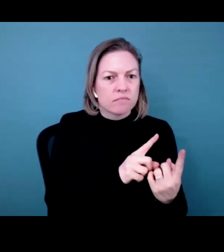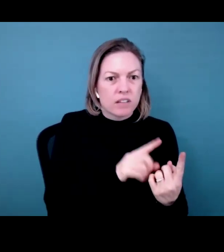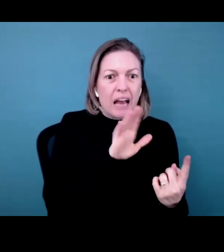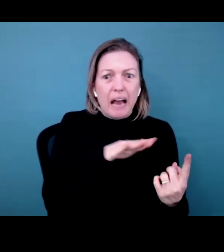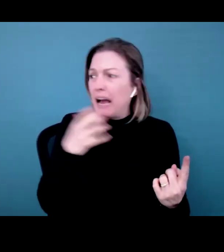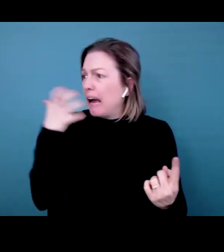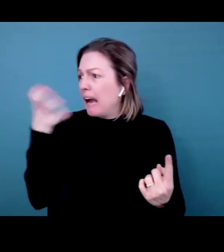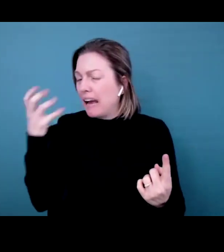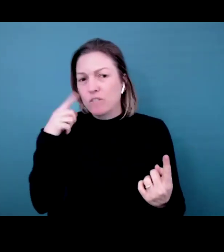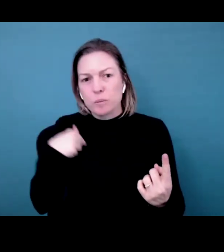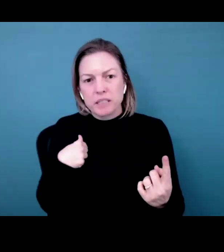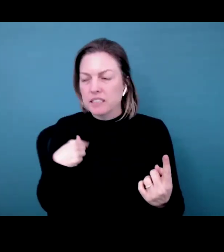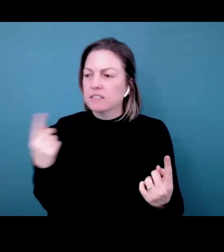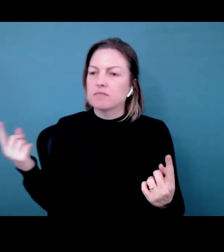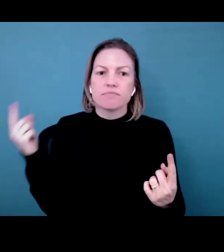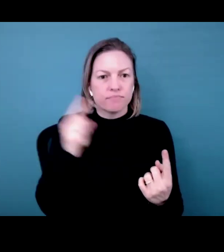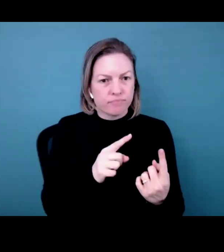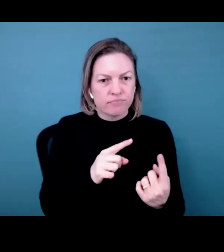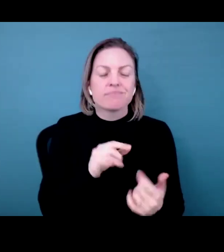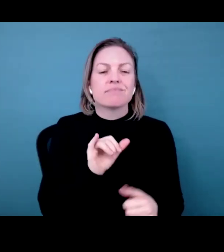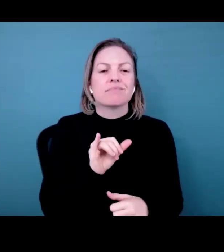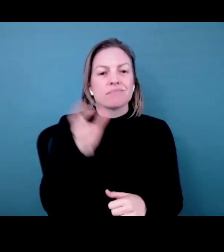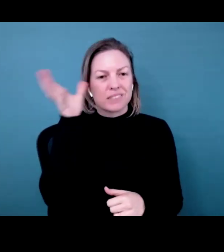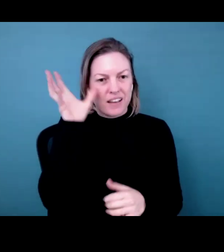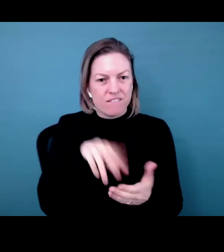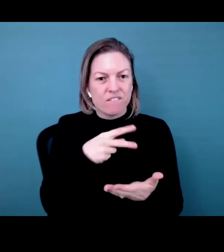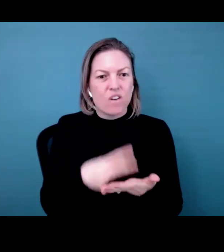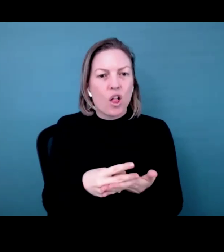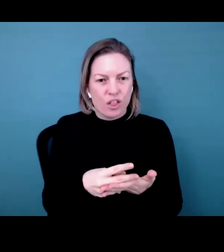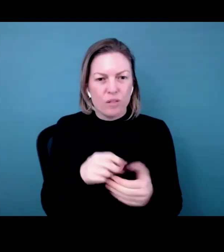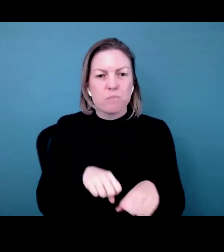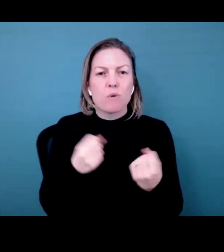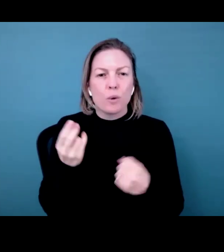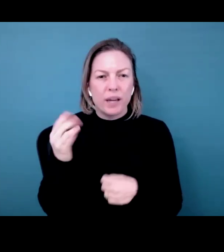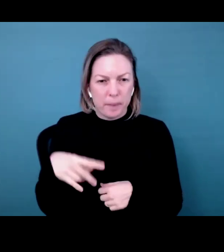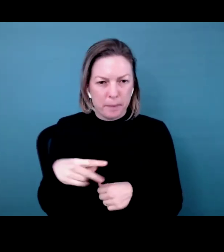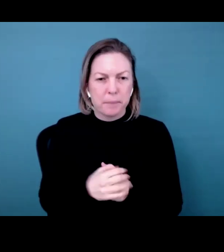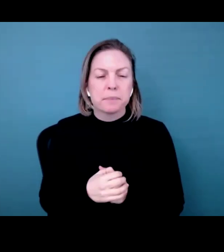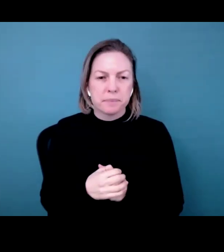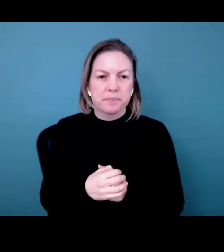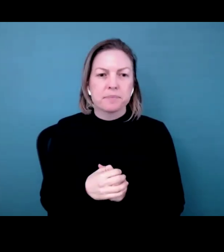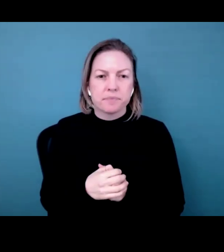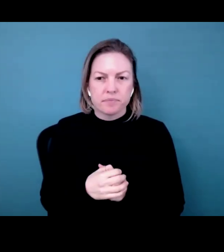me. So I run in, and sure enough, my dad's fallen and broken his hip. And